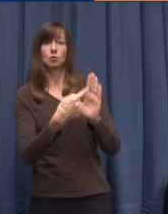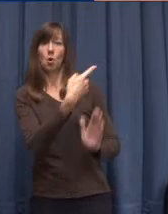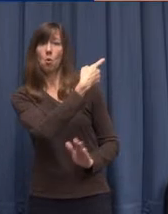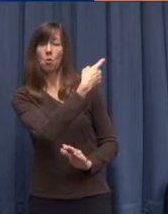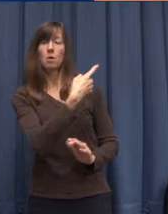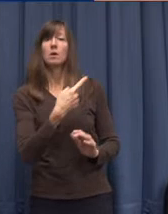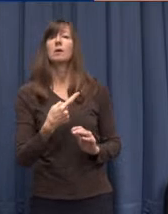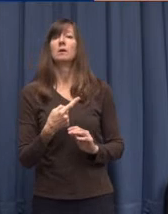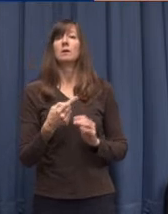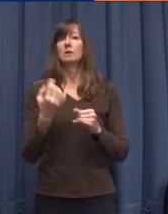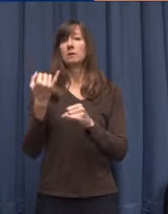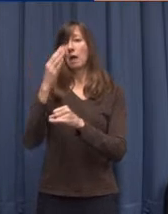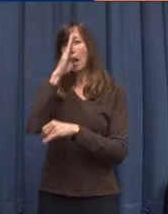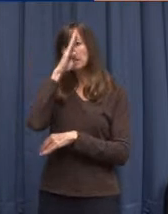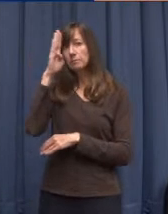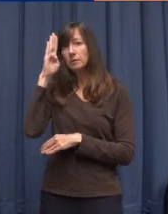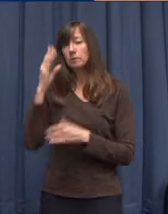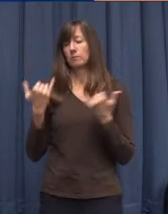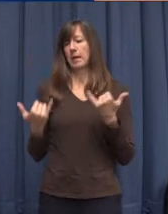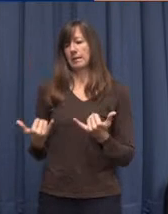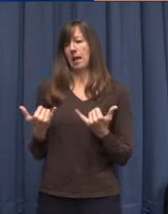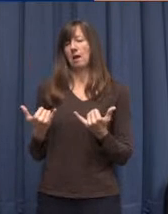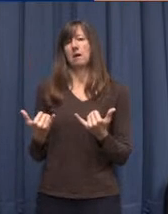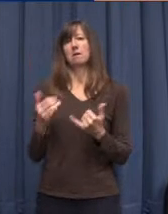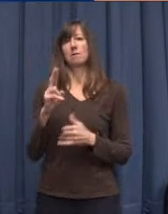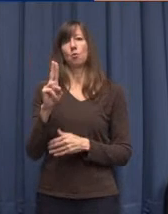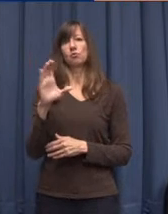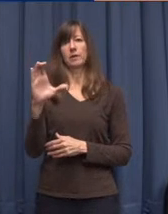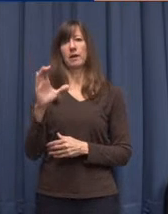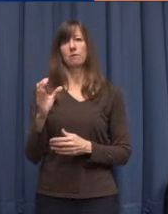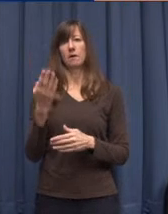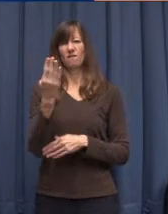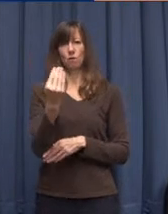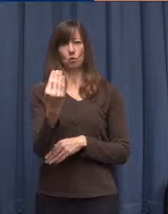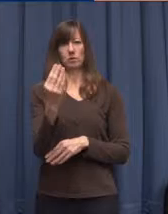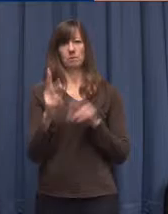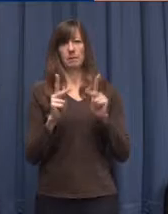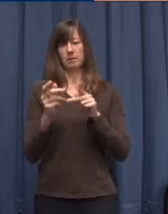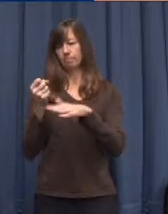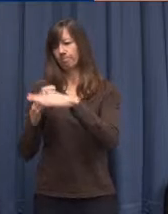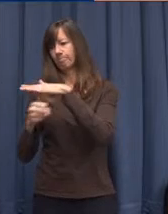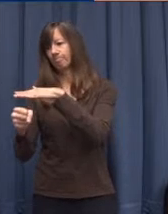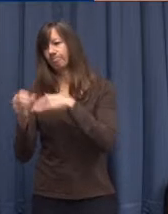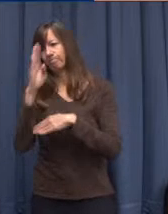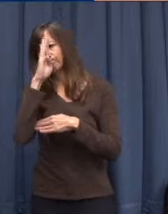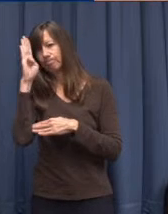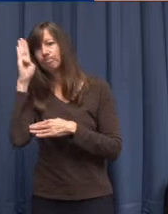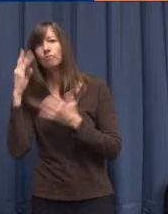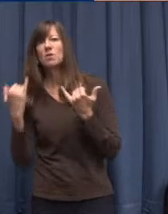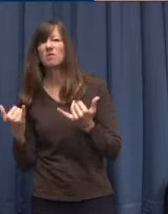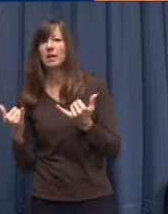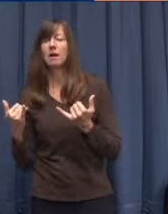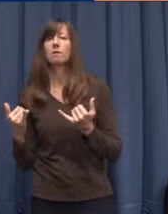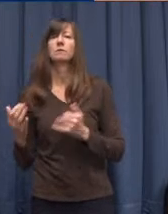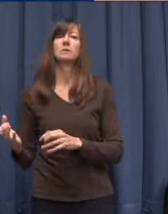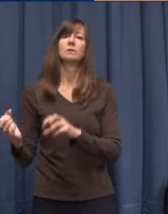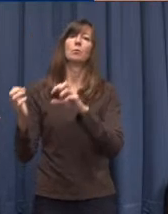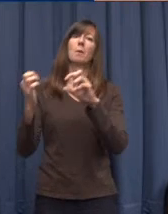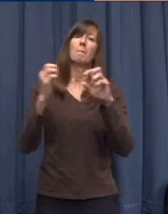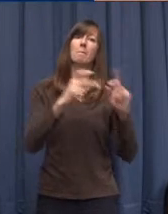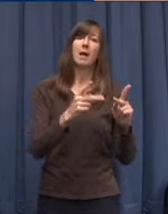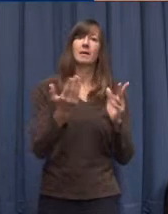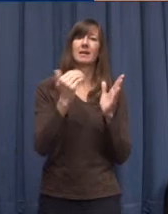see, as I said, 14 hospitalized in the county. We're back towards numbers that we were seeing in May,